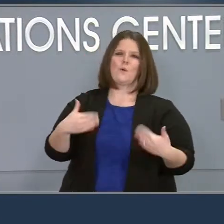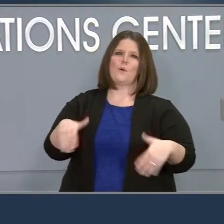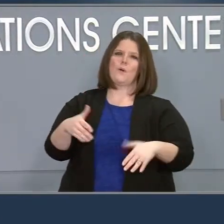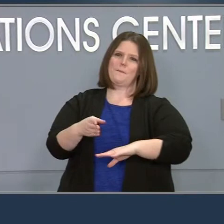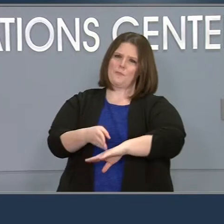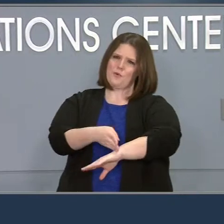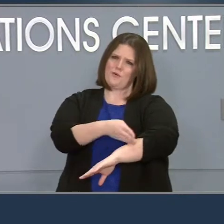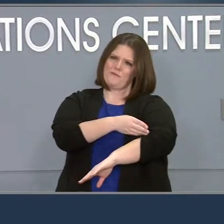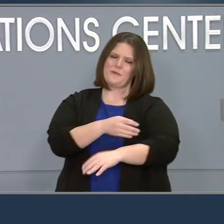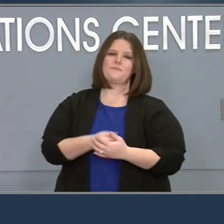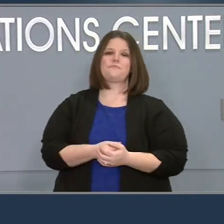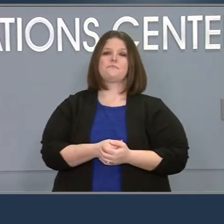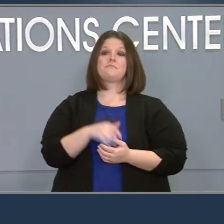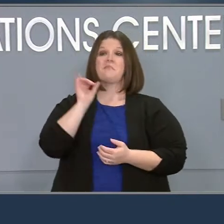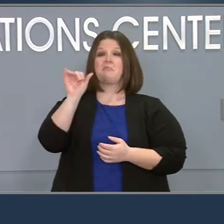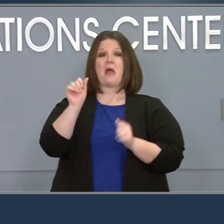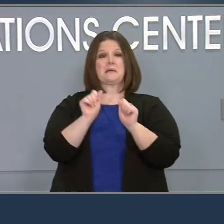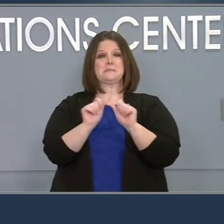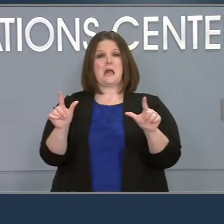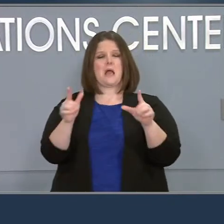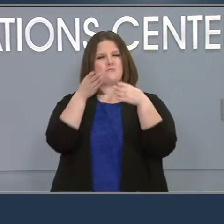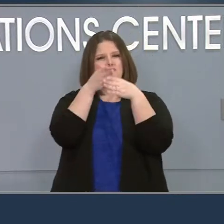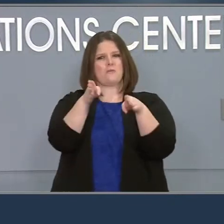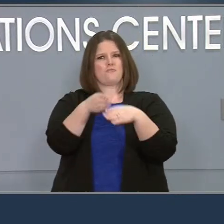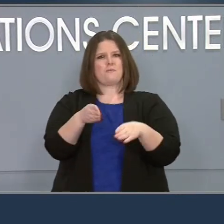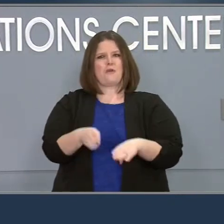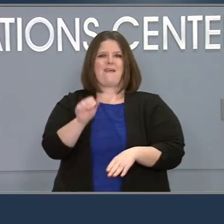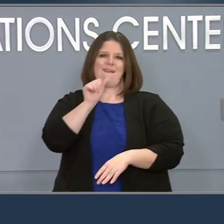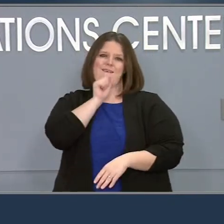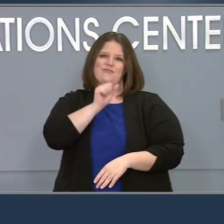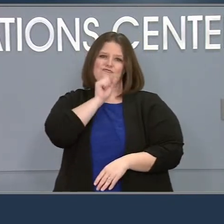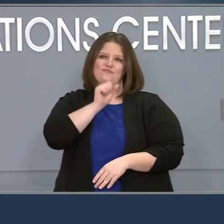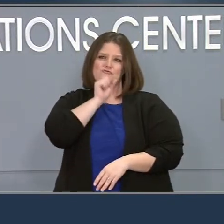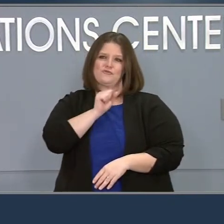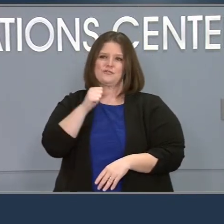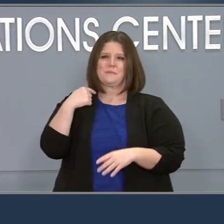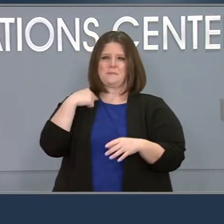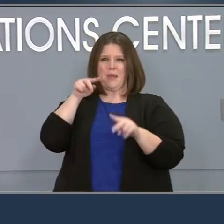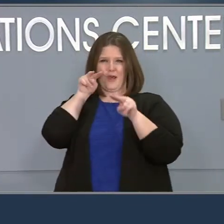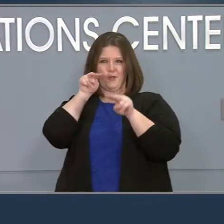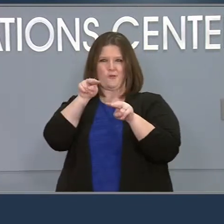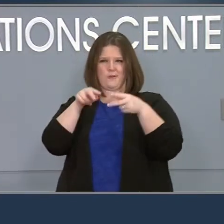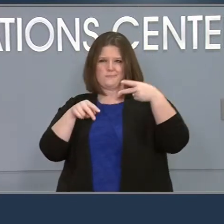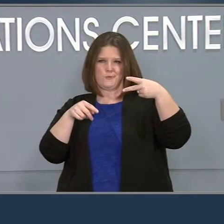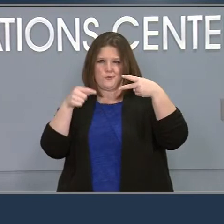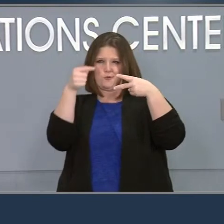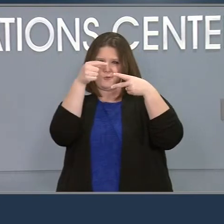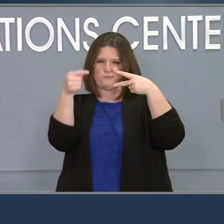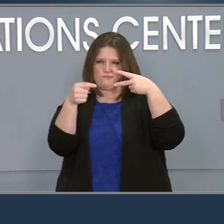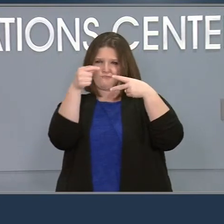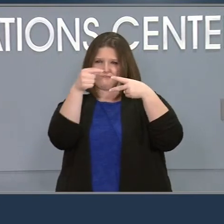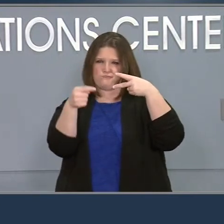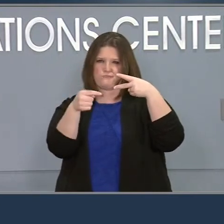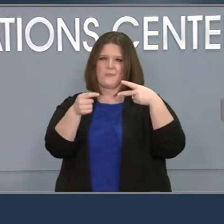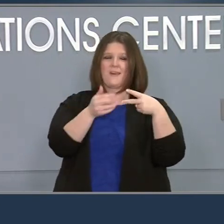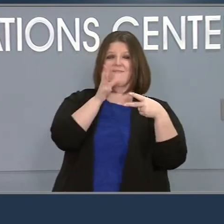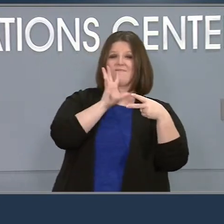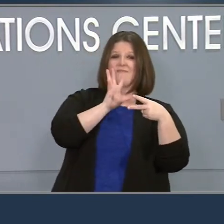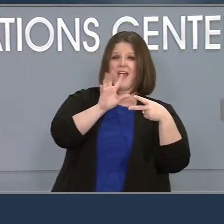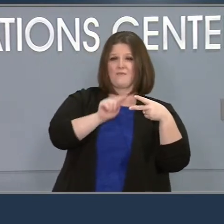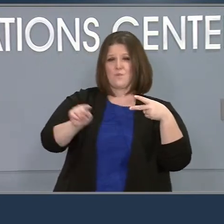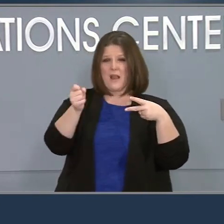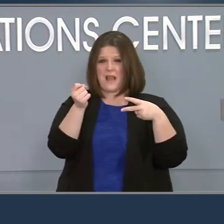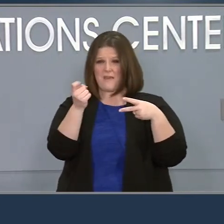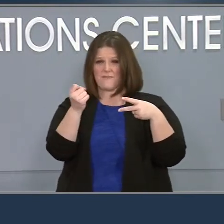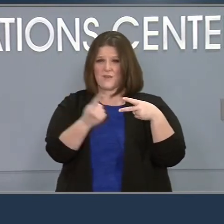that's received at least one dose by age group. I'm concerned about our younger population. They're the least